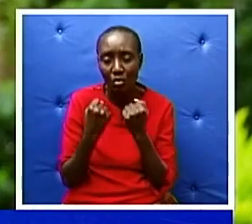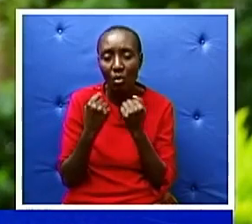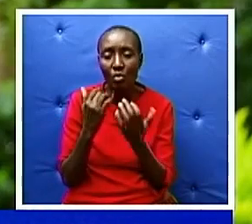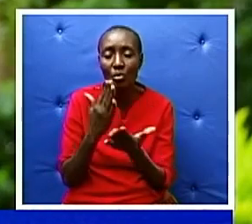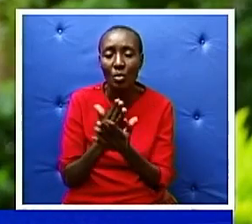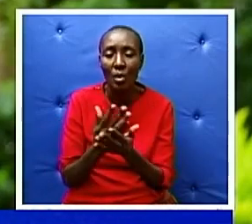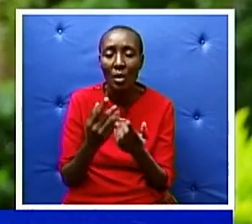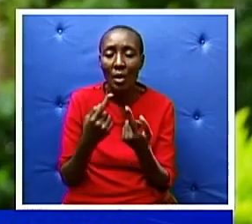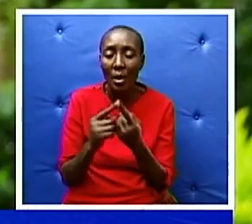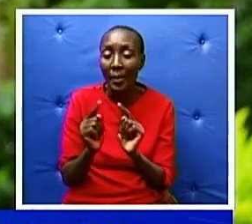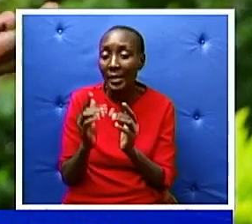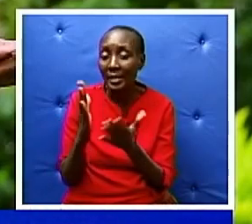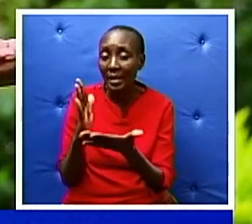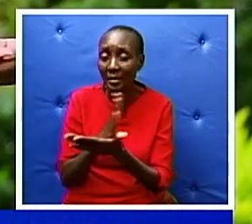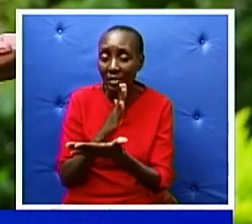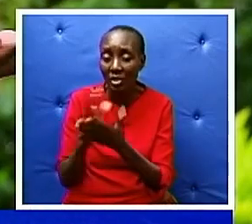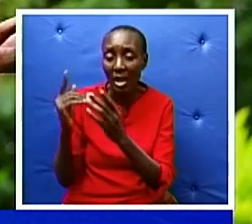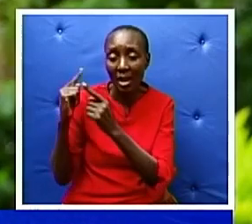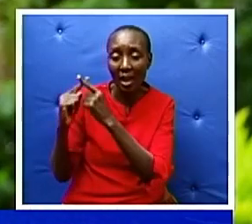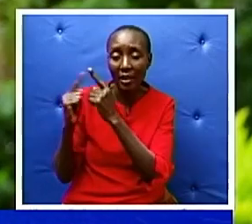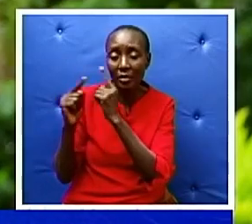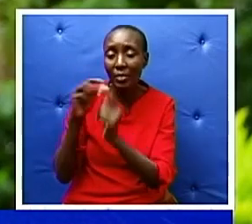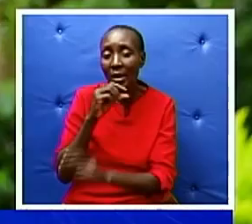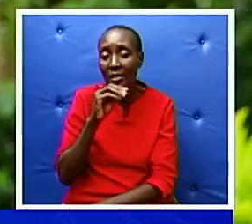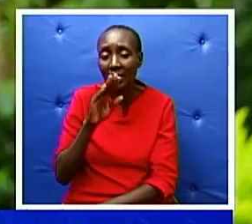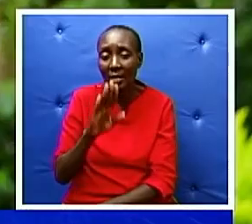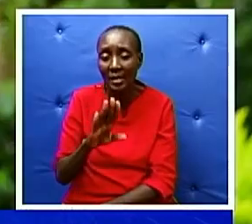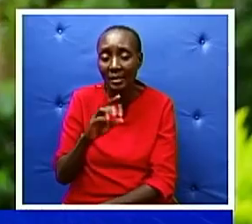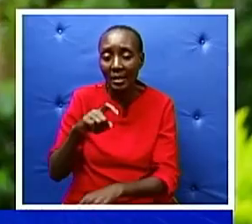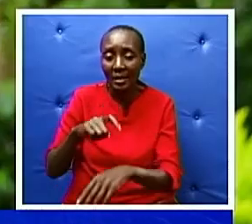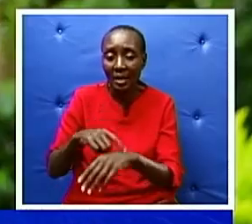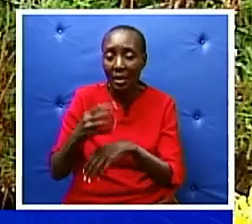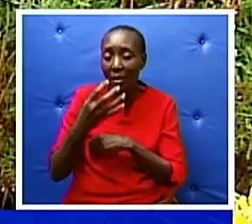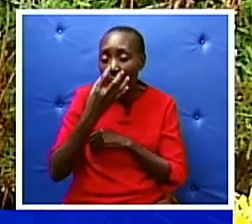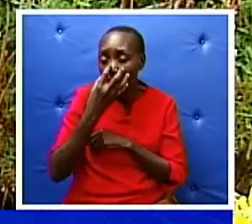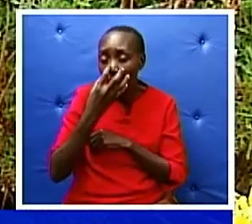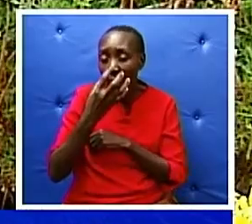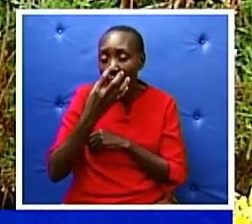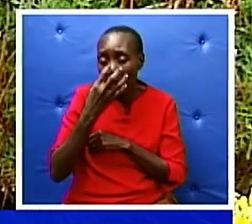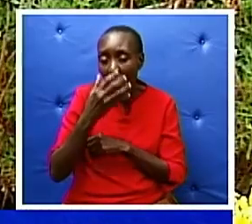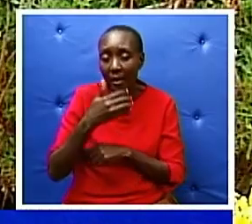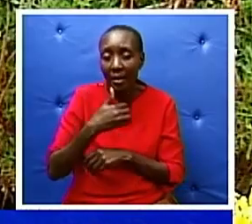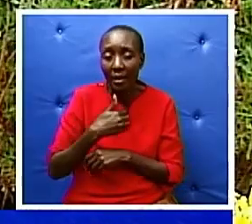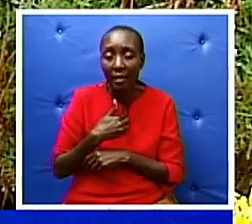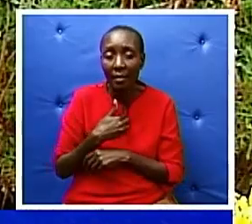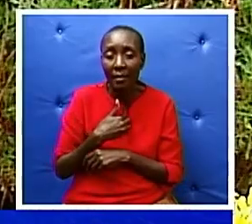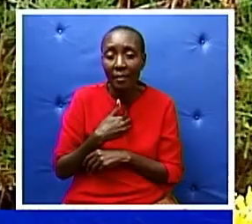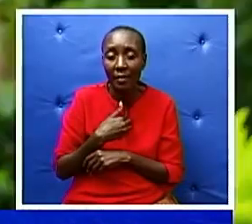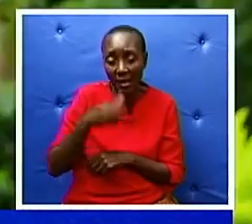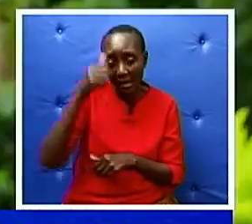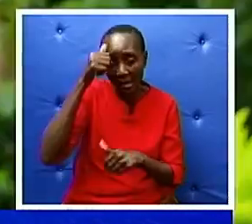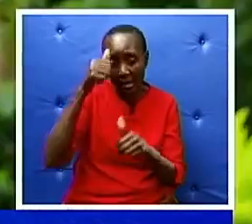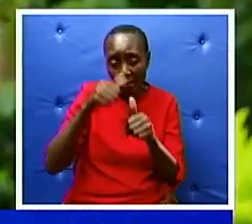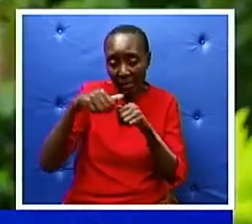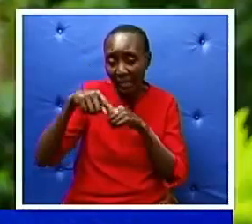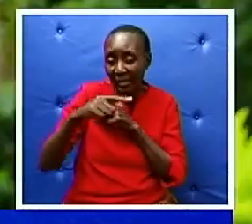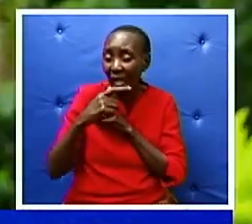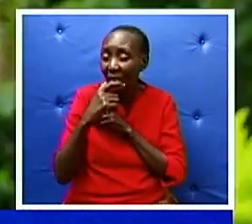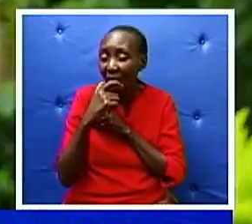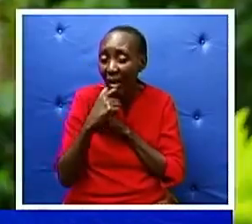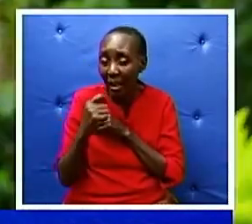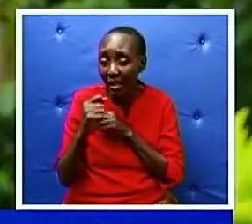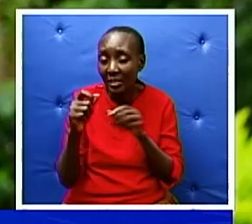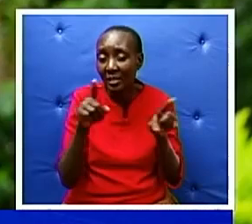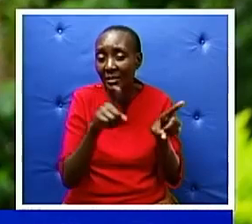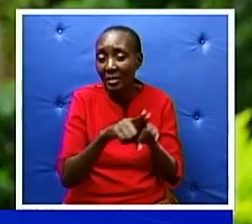told his story of how he was under the oxygen machine, given his age. So